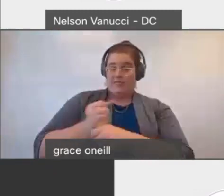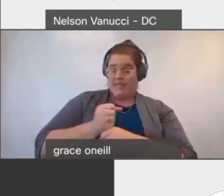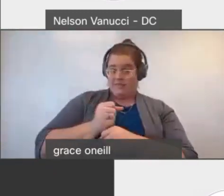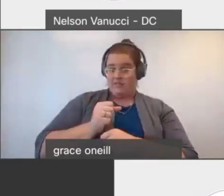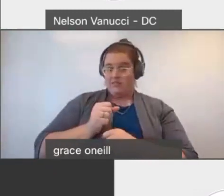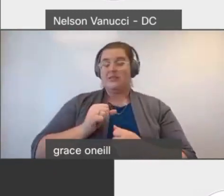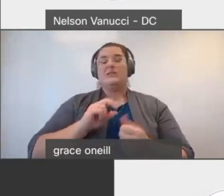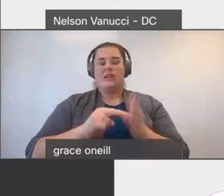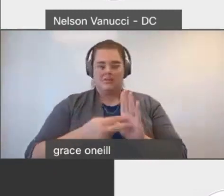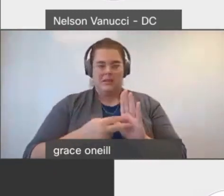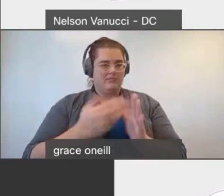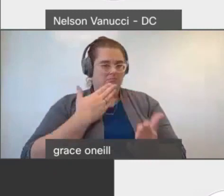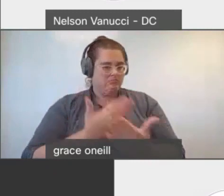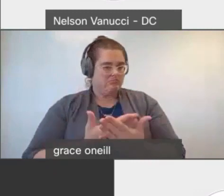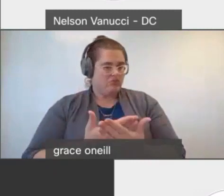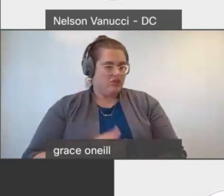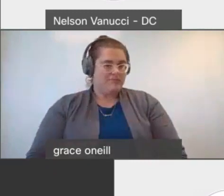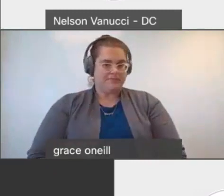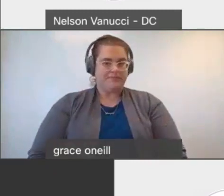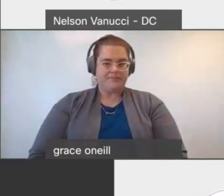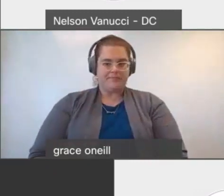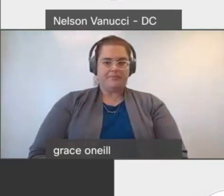you're in good stead there.